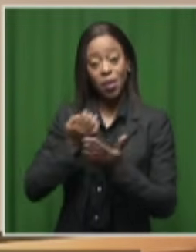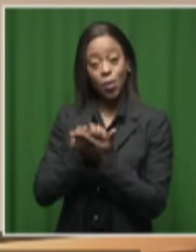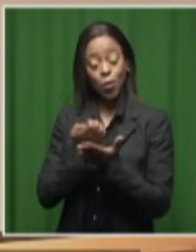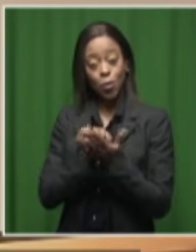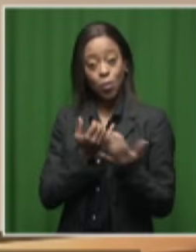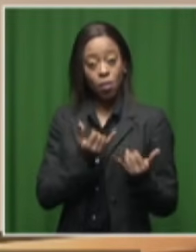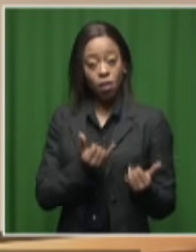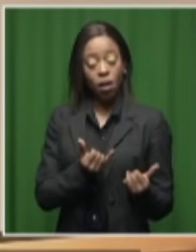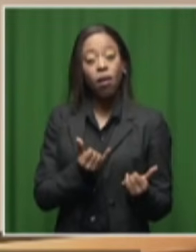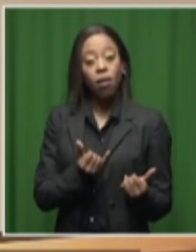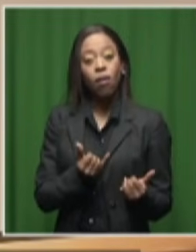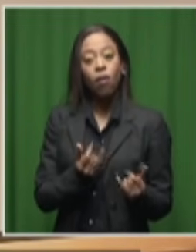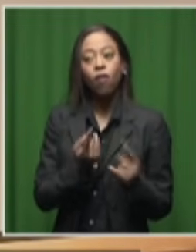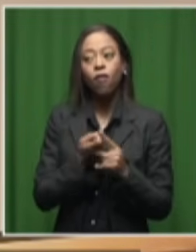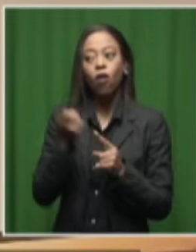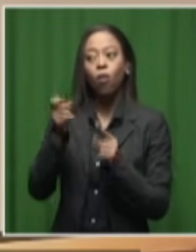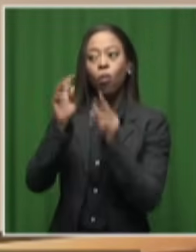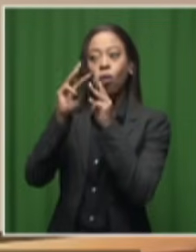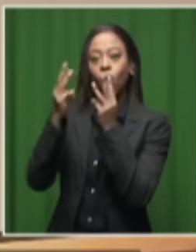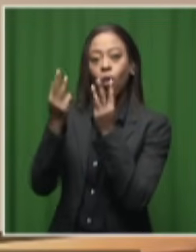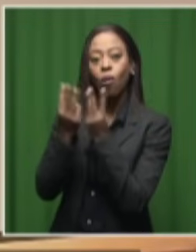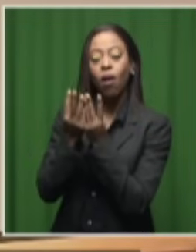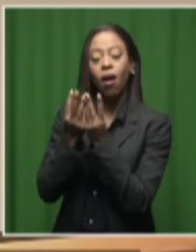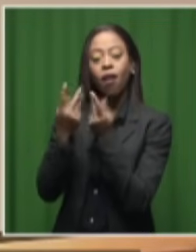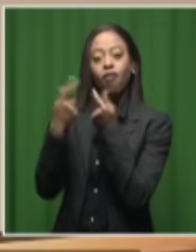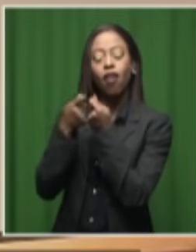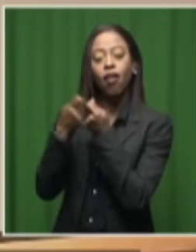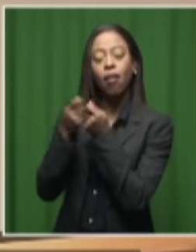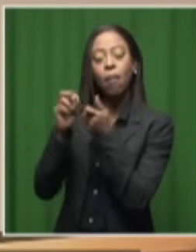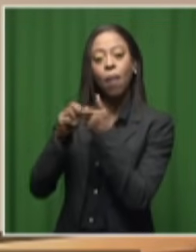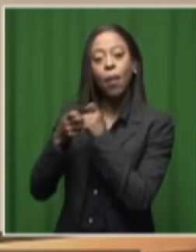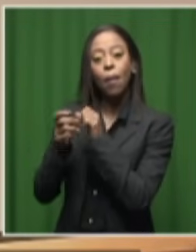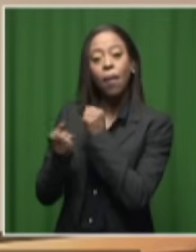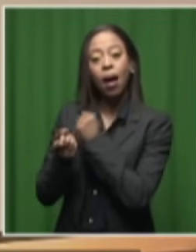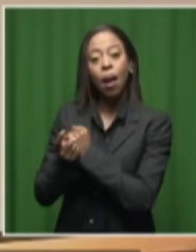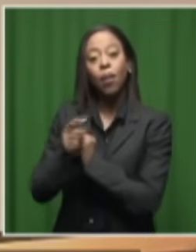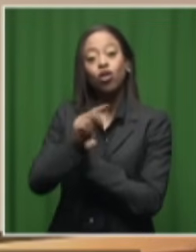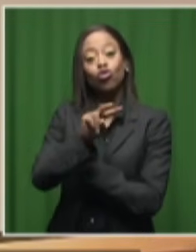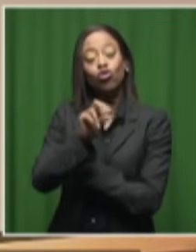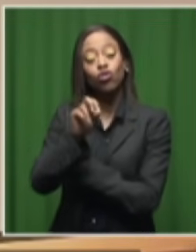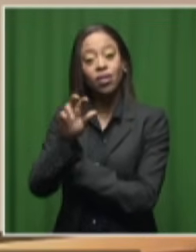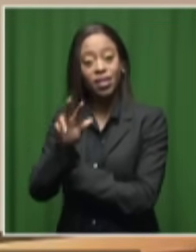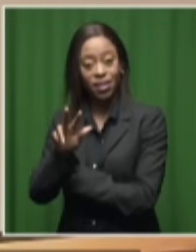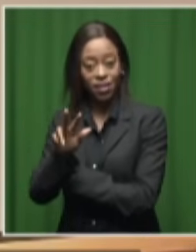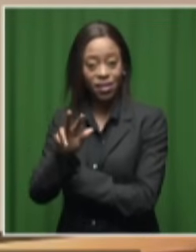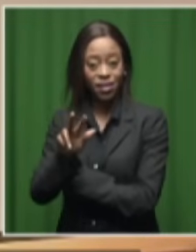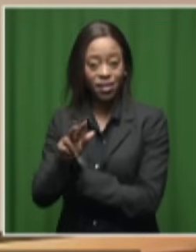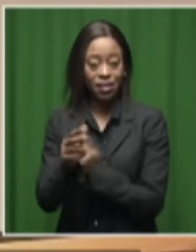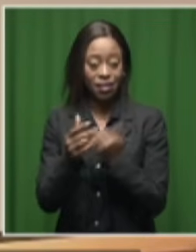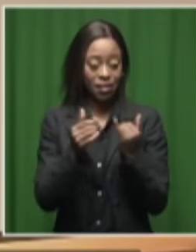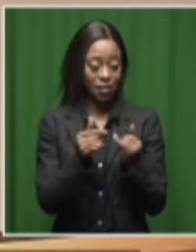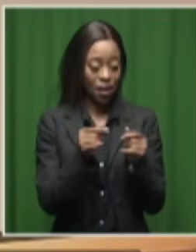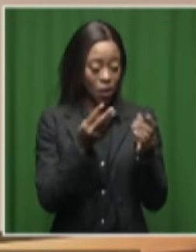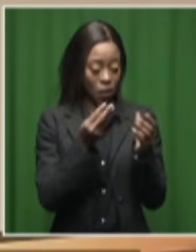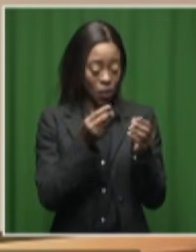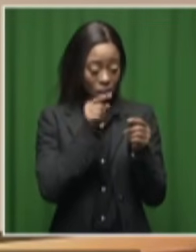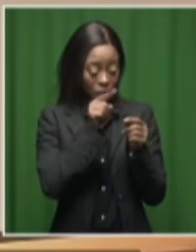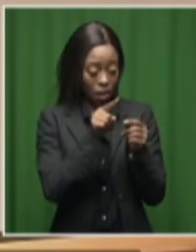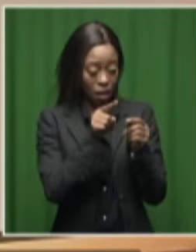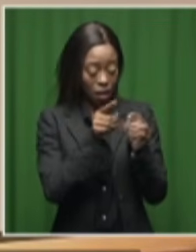economy since the global financial crisis in 2008, That coincided with